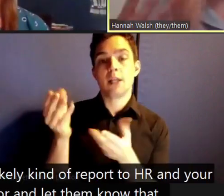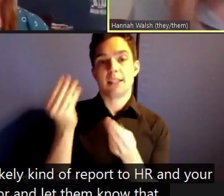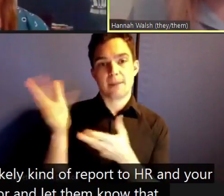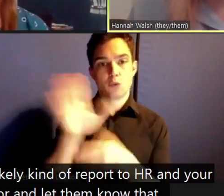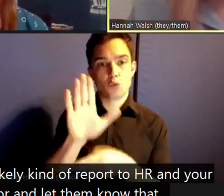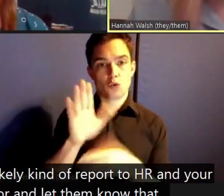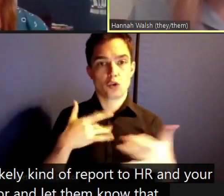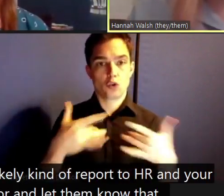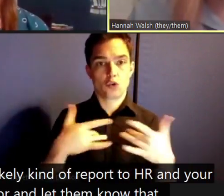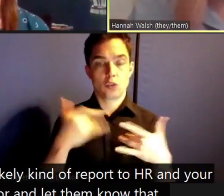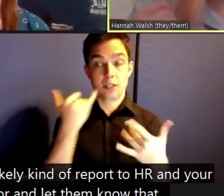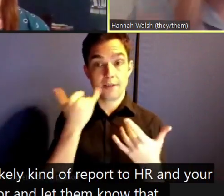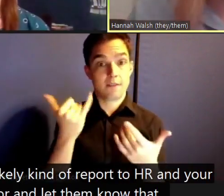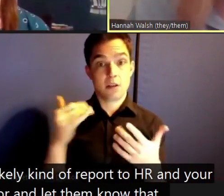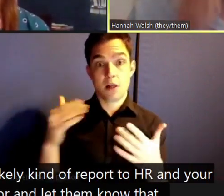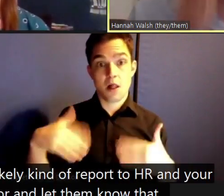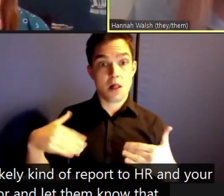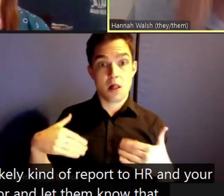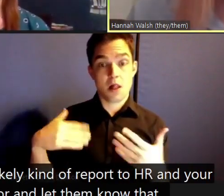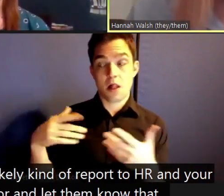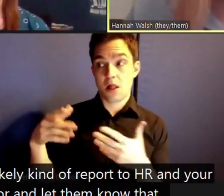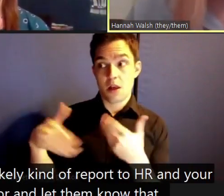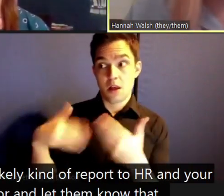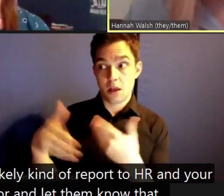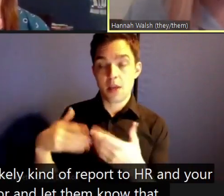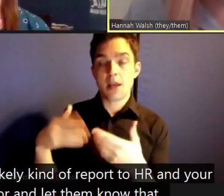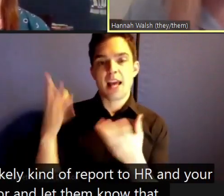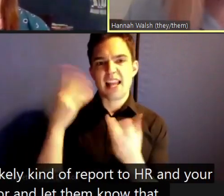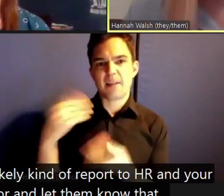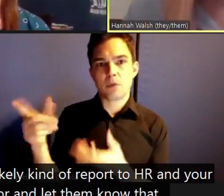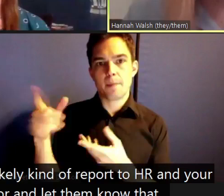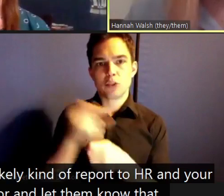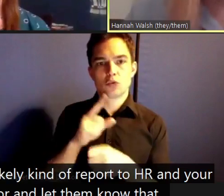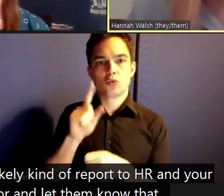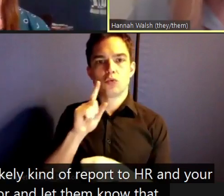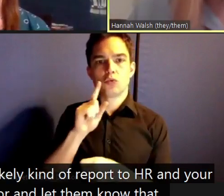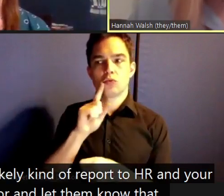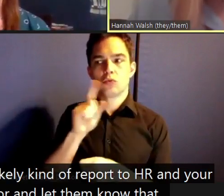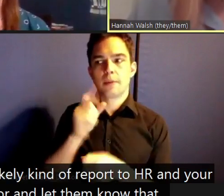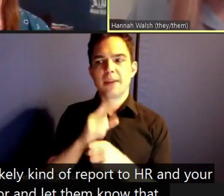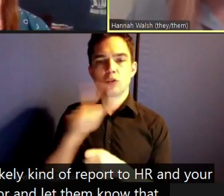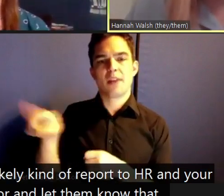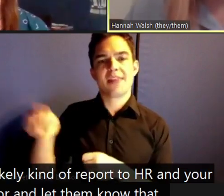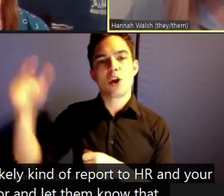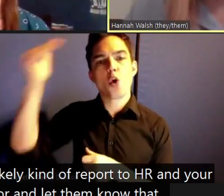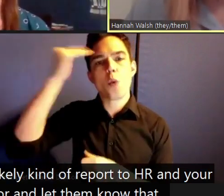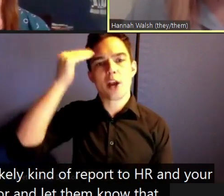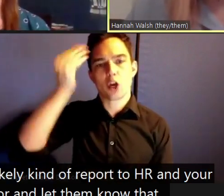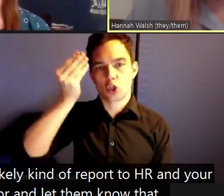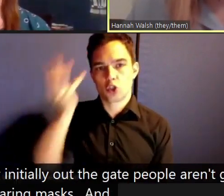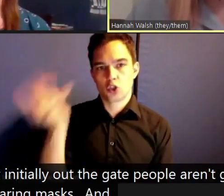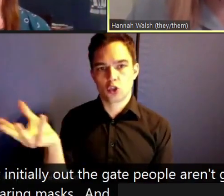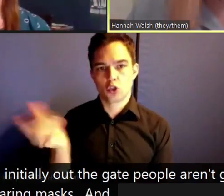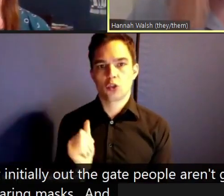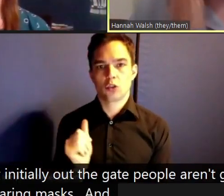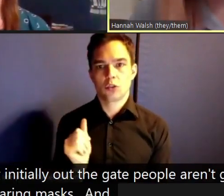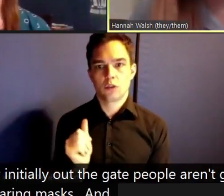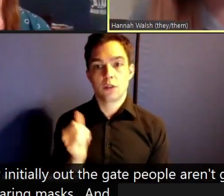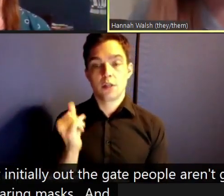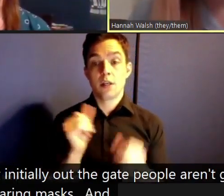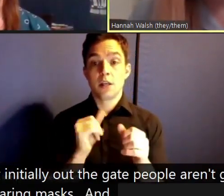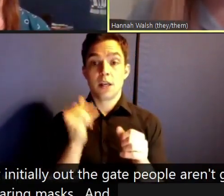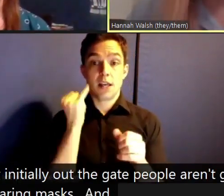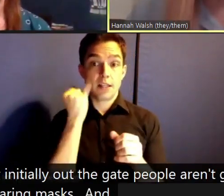And if that's not happening, make sure that they're aware of it. And if it continues to happen, I think at that point, maybe the